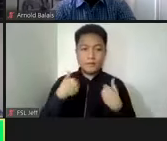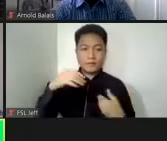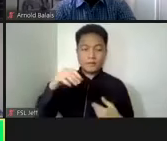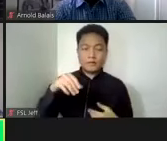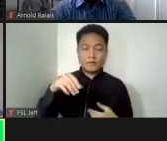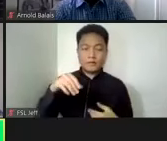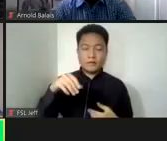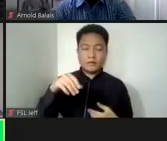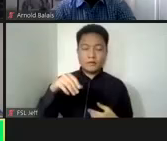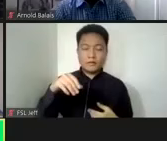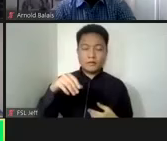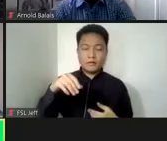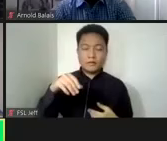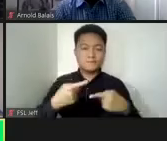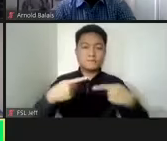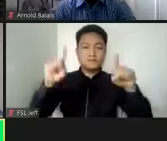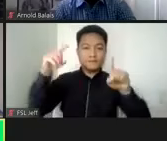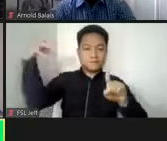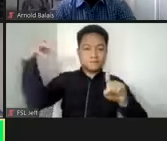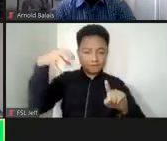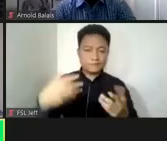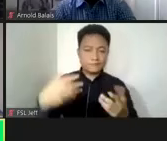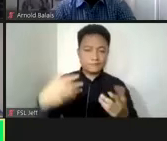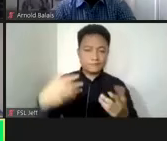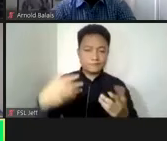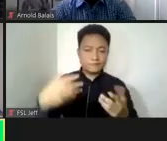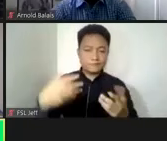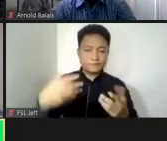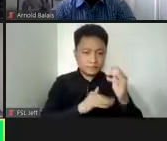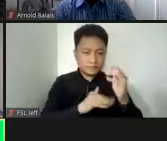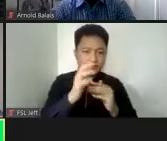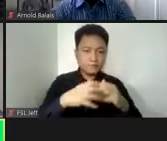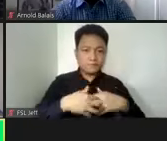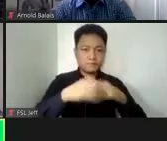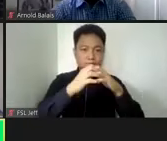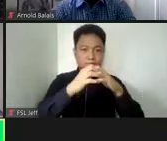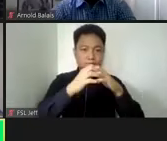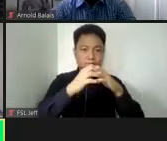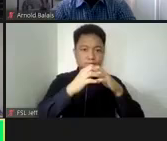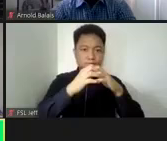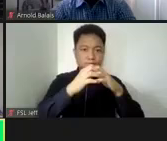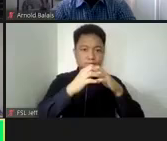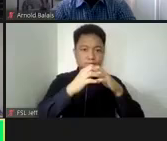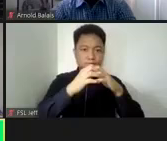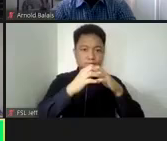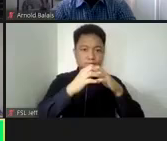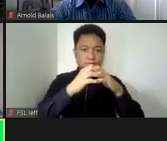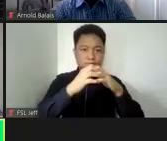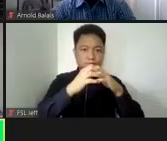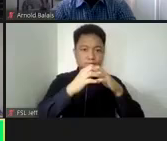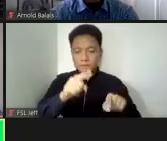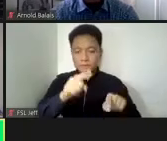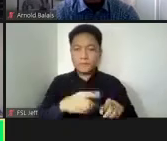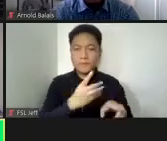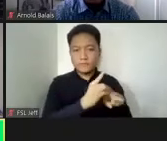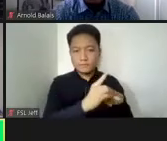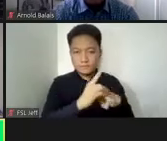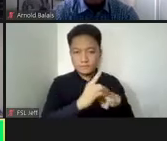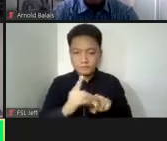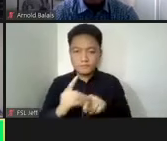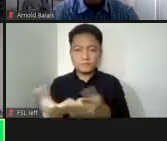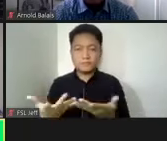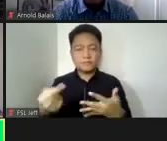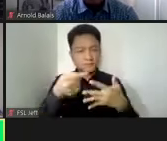these different disciplines, and really, I guess, inspire Filipinos to believe that there is a